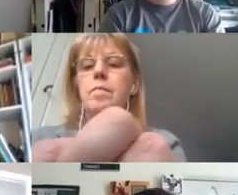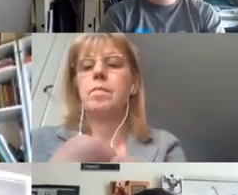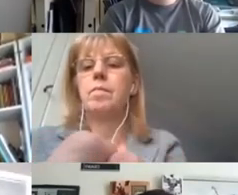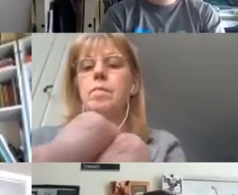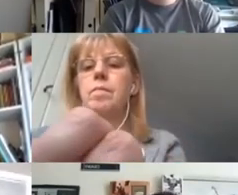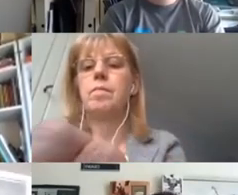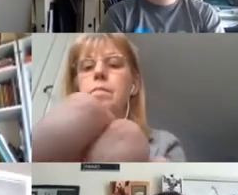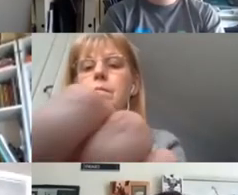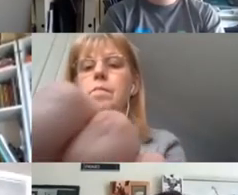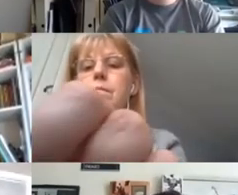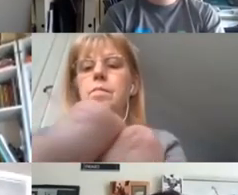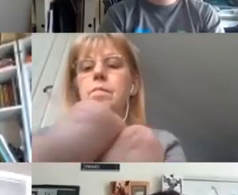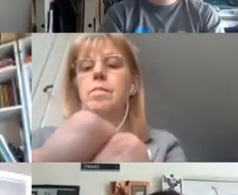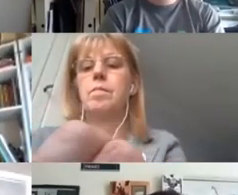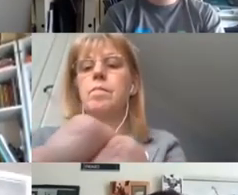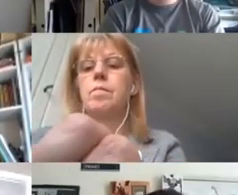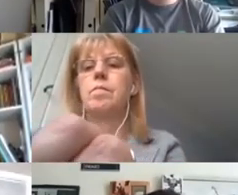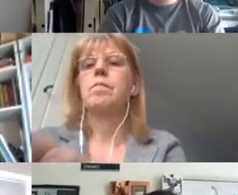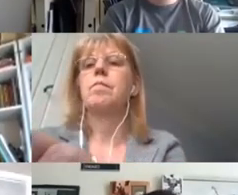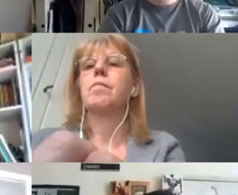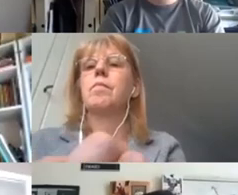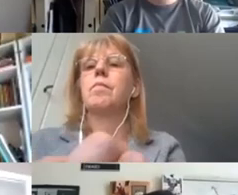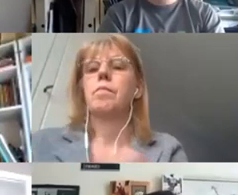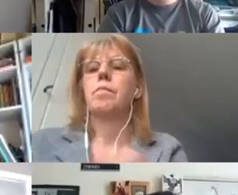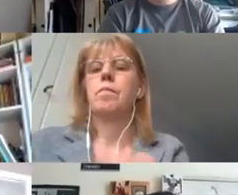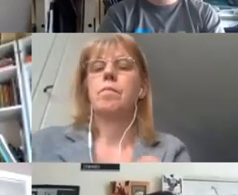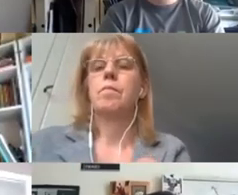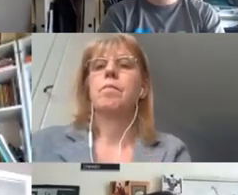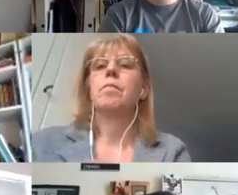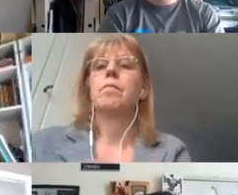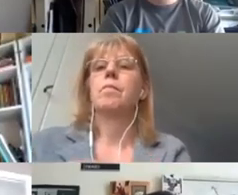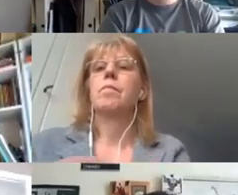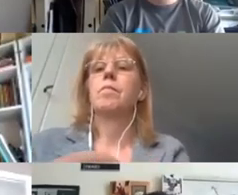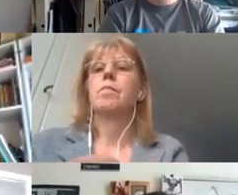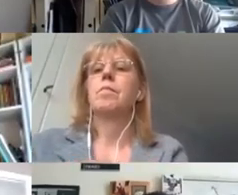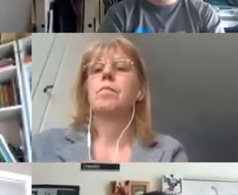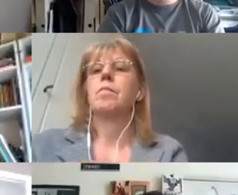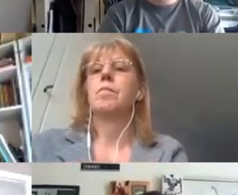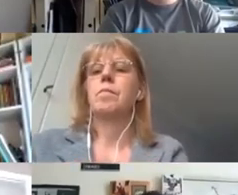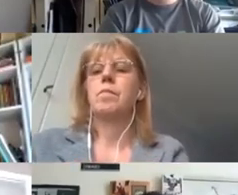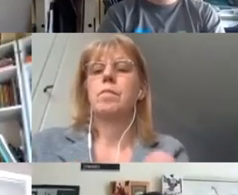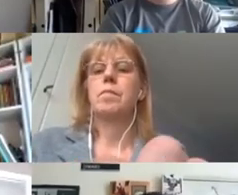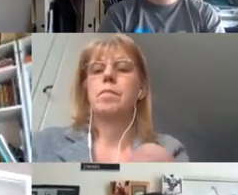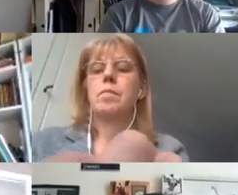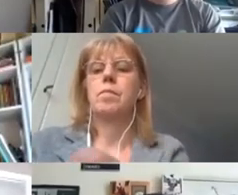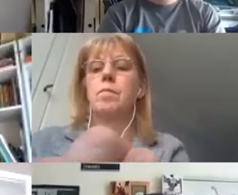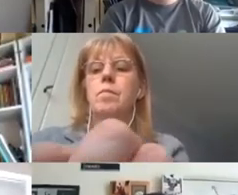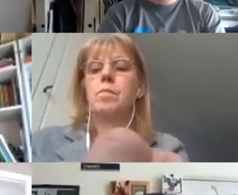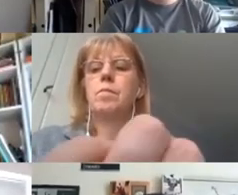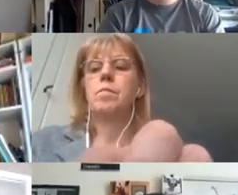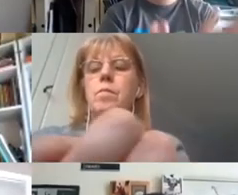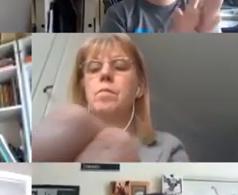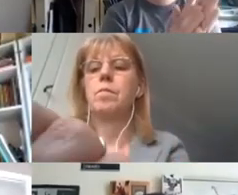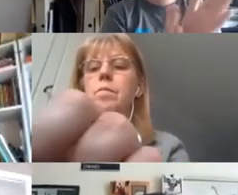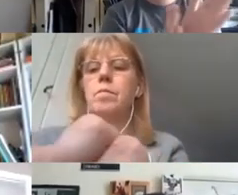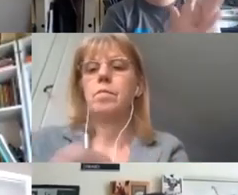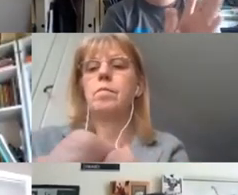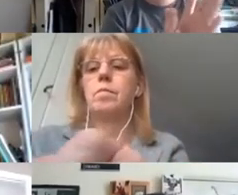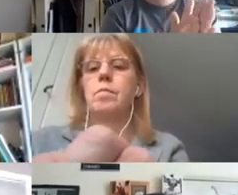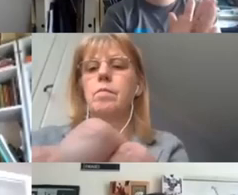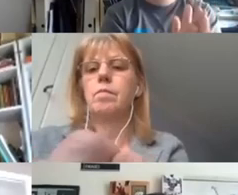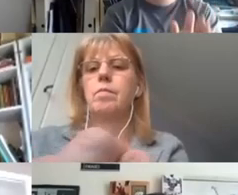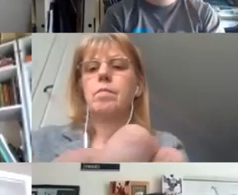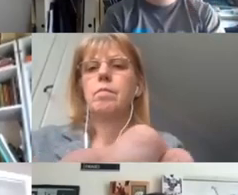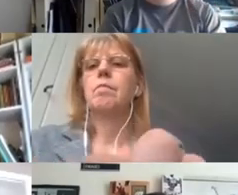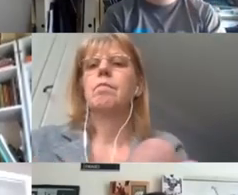Anyone? And a big thanks to Atif and Meghan. Great to have you join us this week. A really helpful session. I found it,